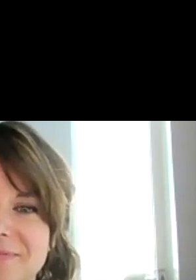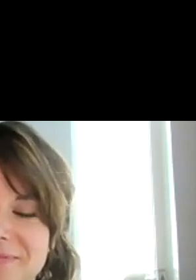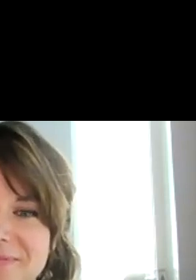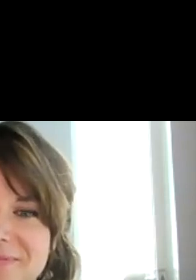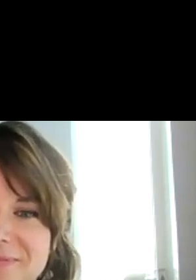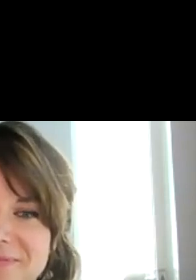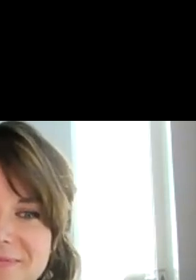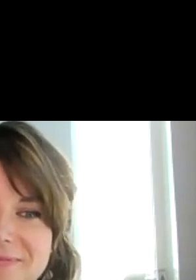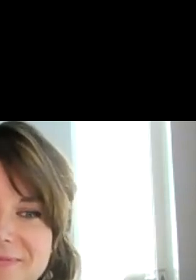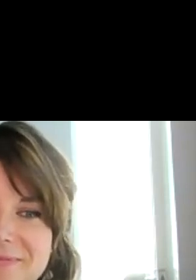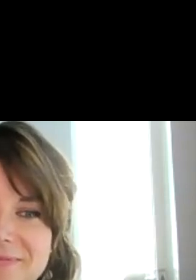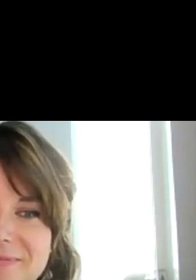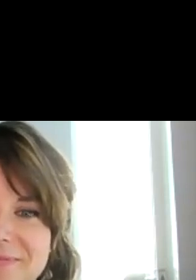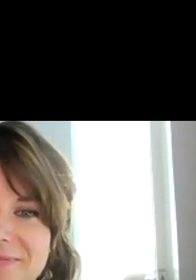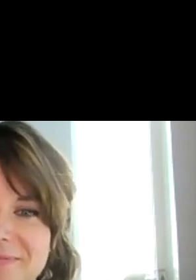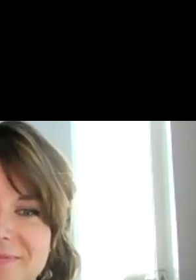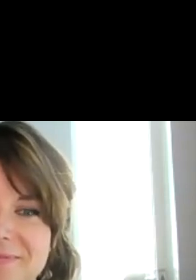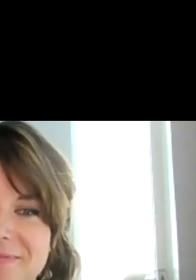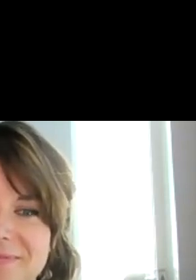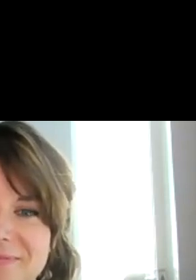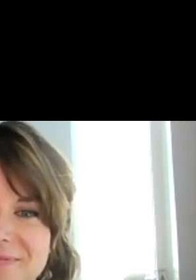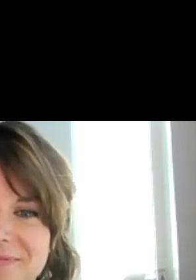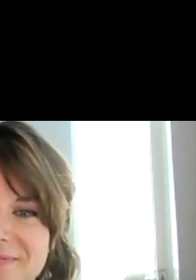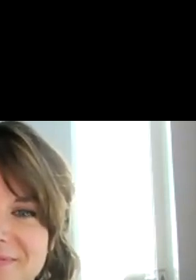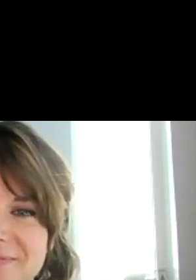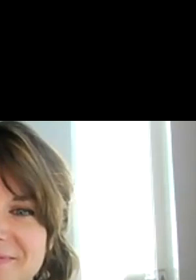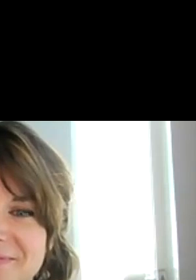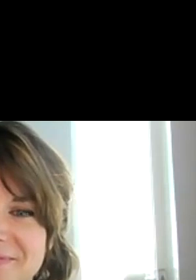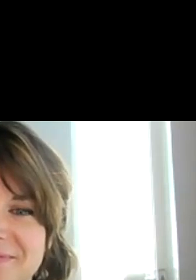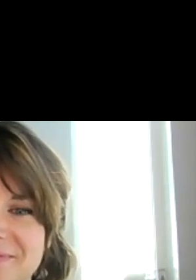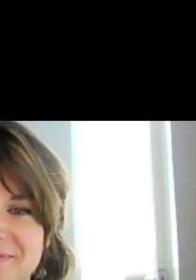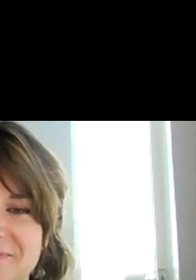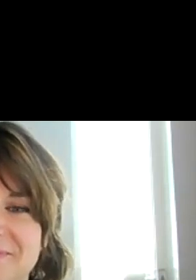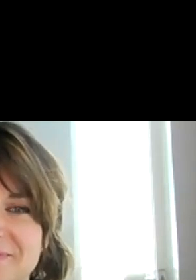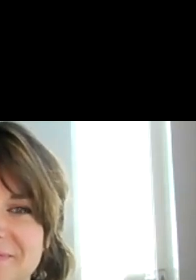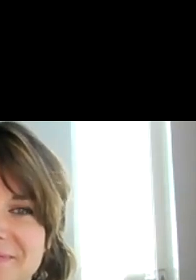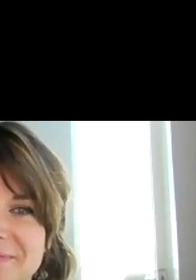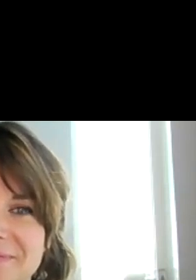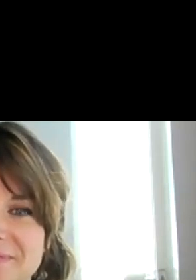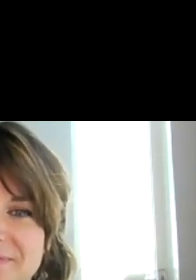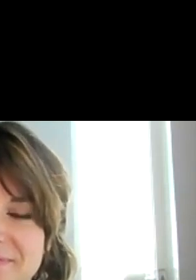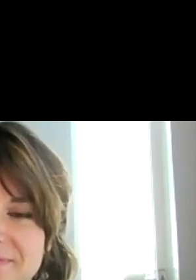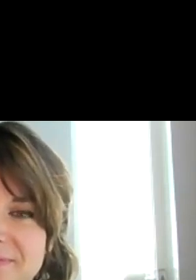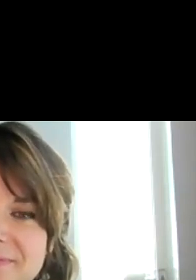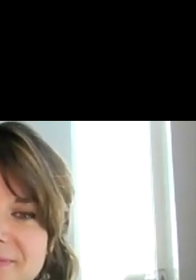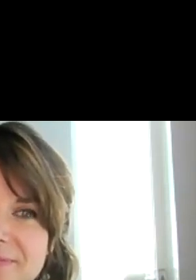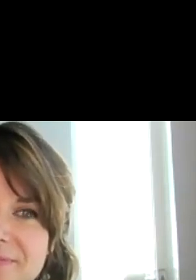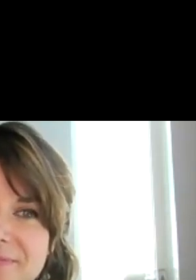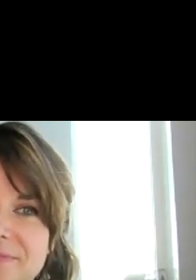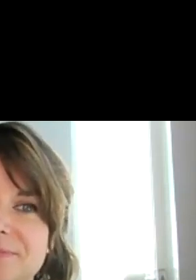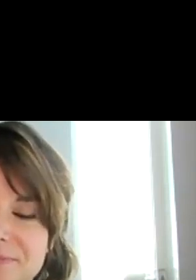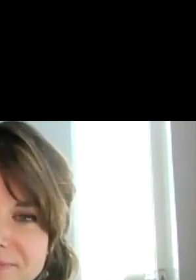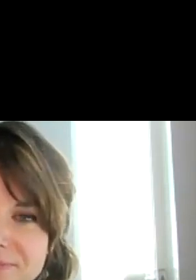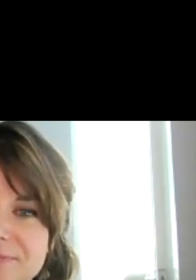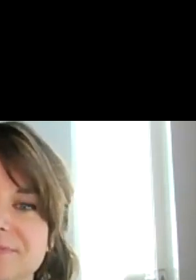I posted was, fig cake Clementine. She named one after herself. And some of her recipes were, quite famous among the